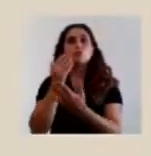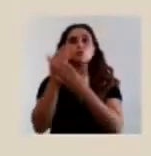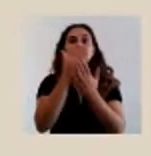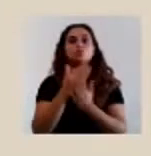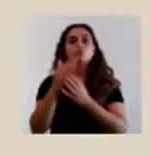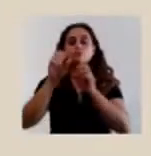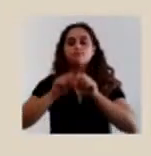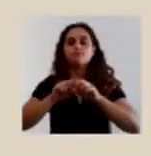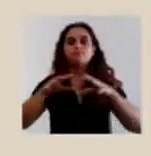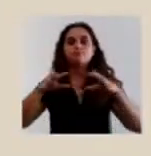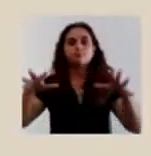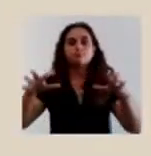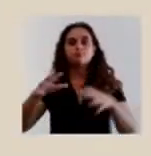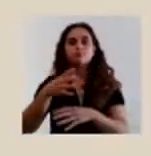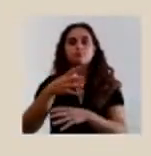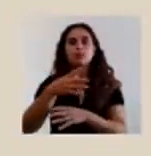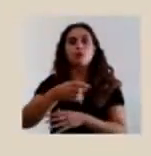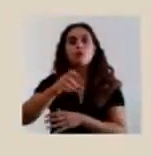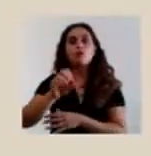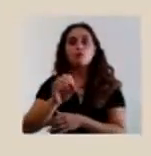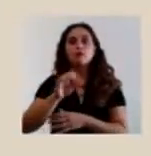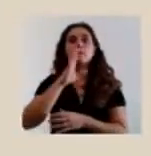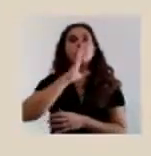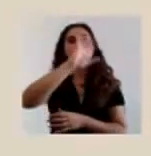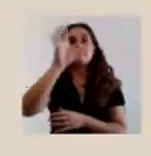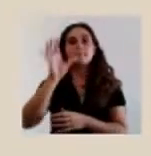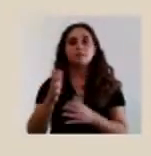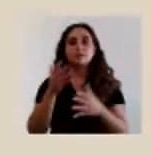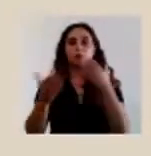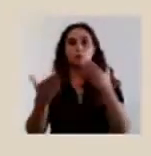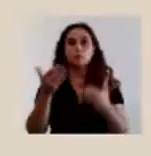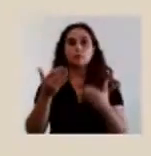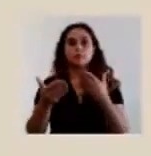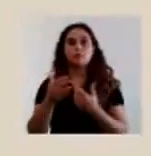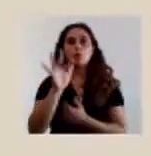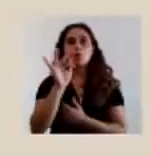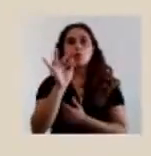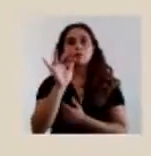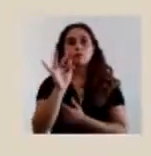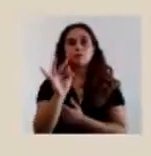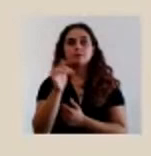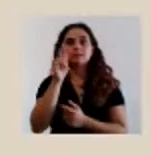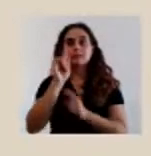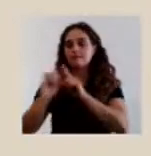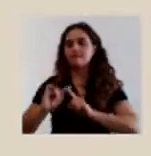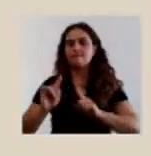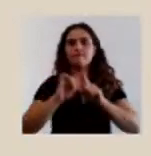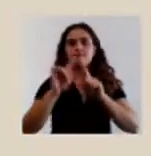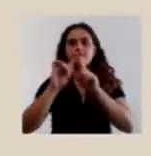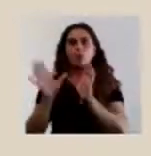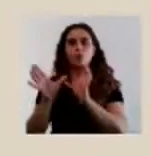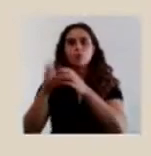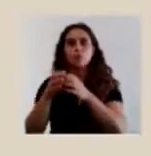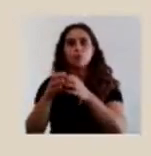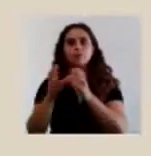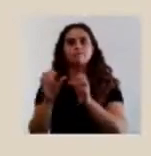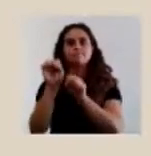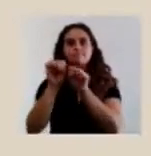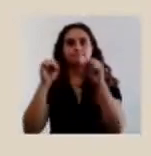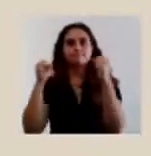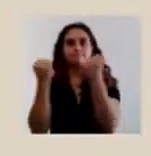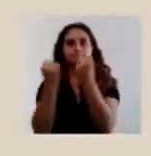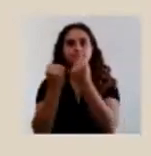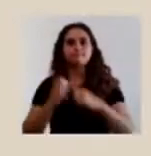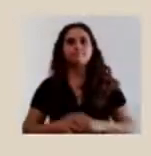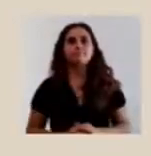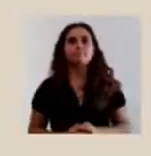studies spanned 19 countries and encompassed 14 different social groups.